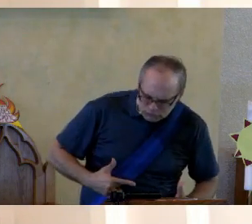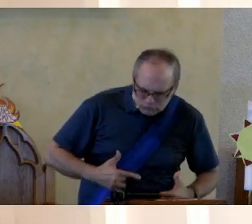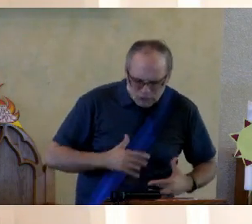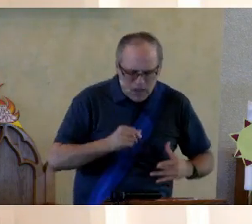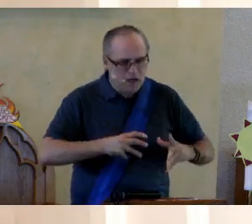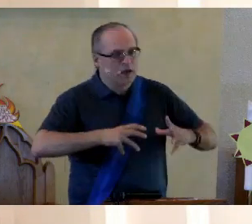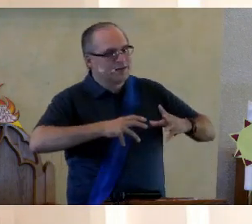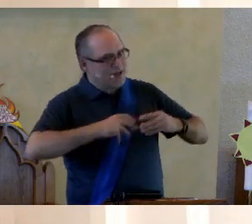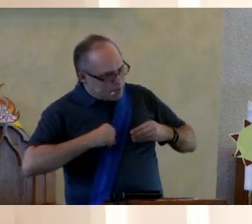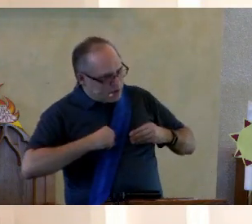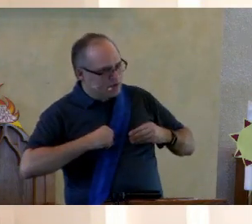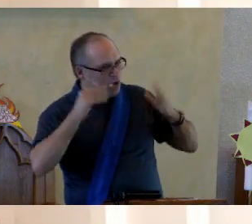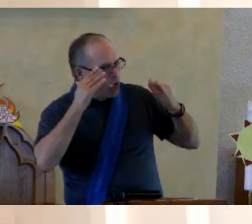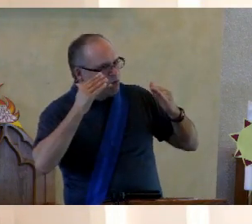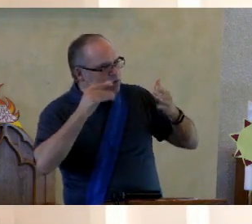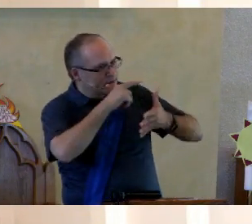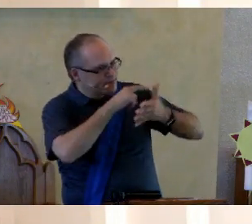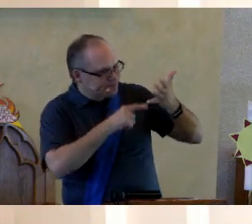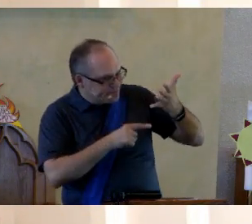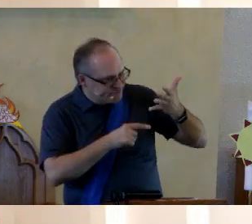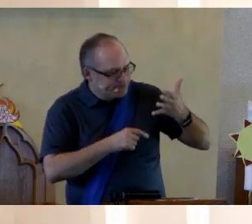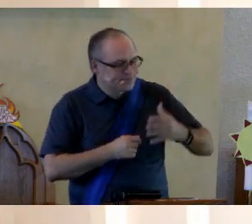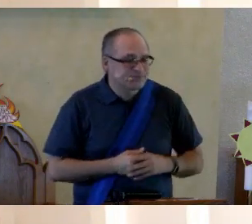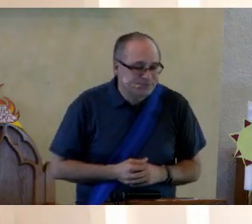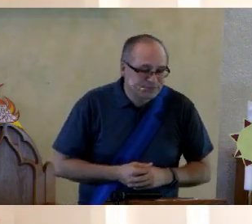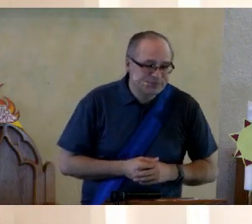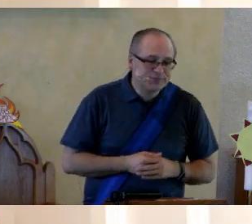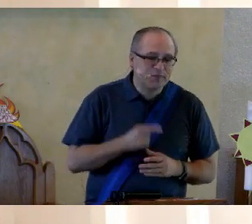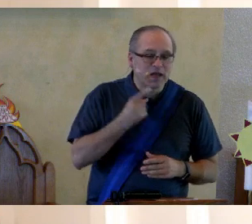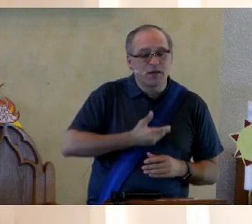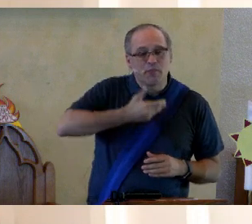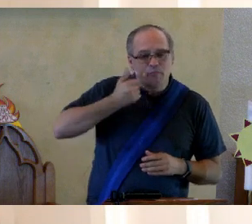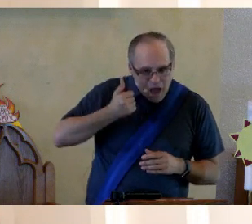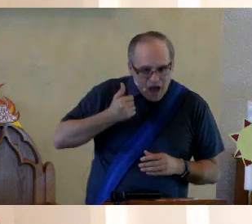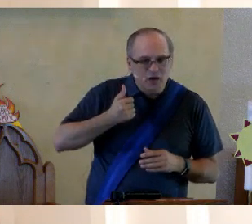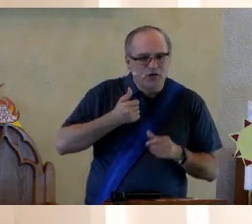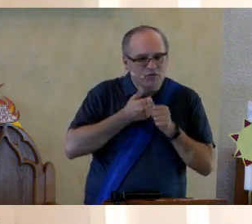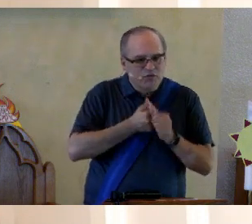acceptance. In my opinion, it is best to understand